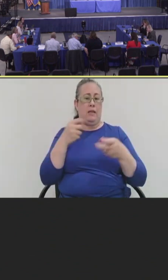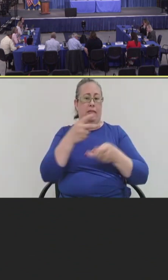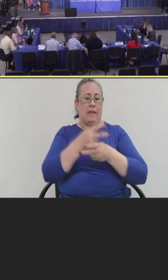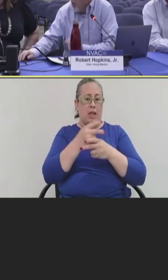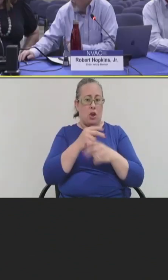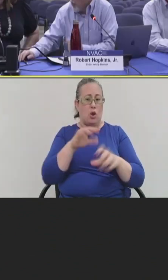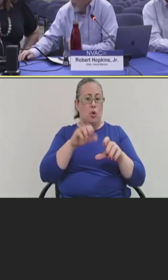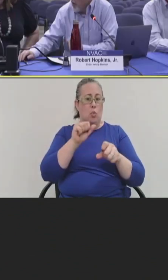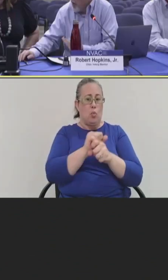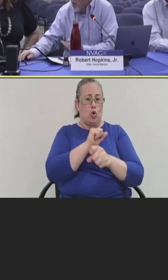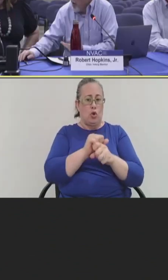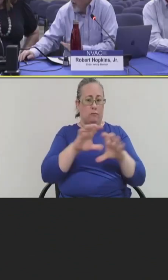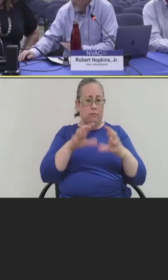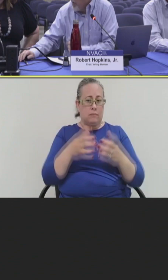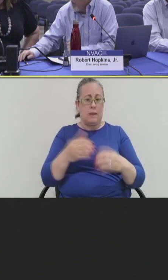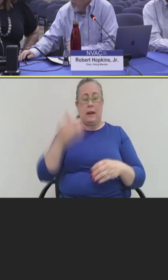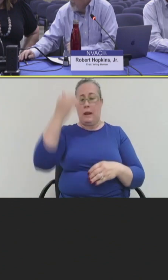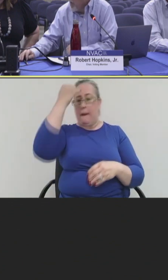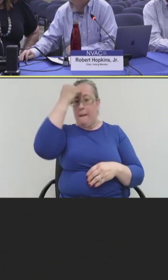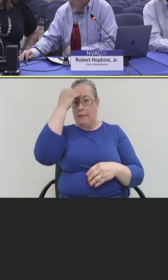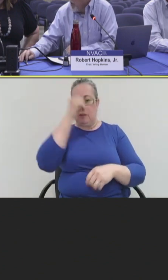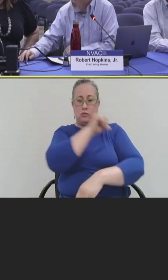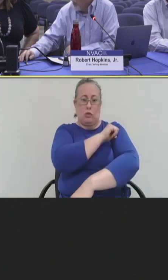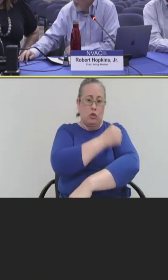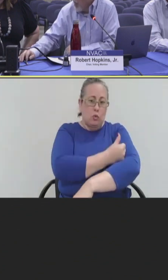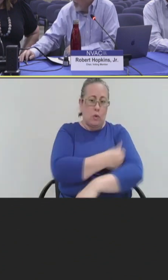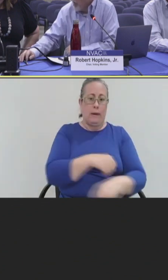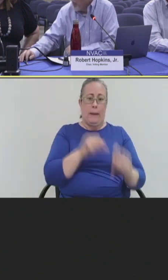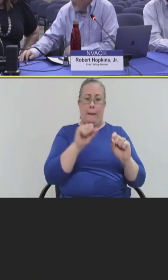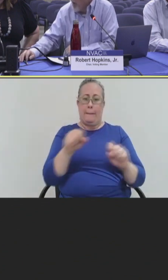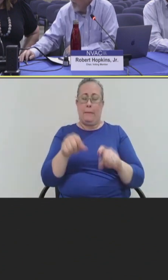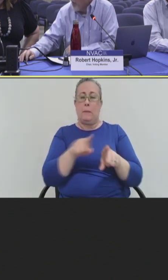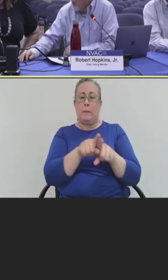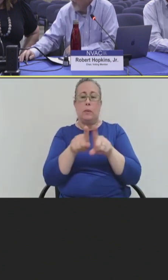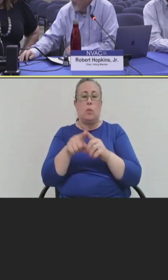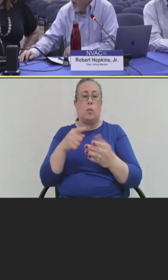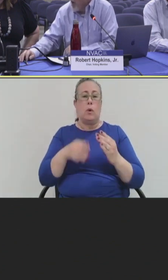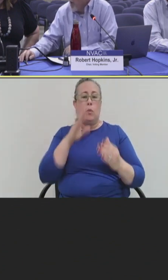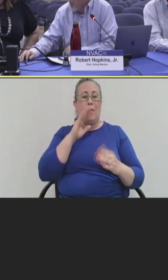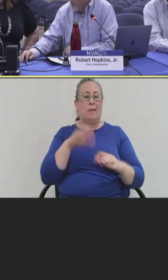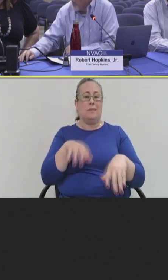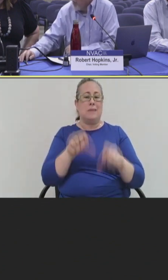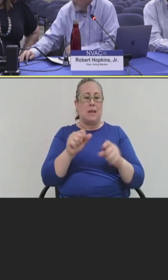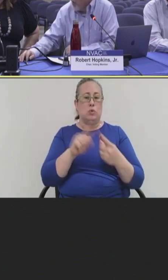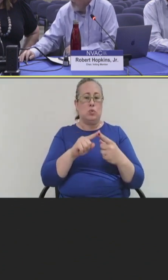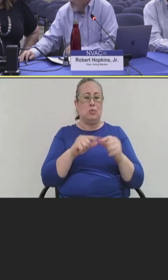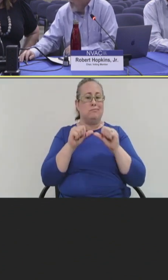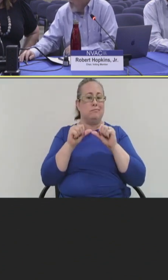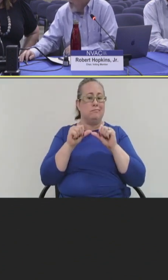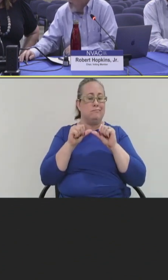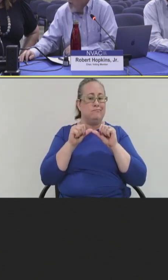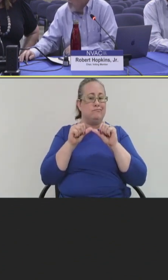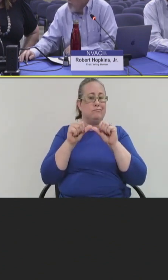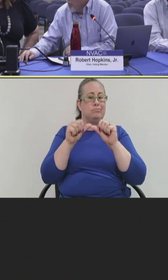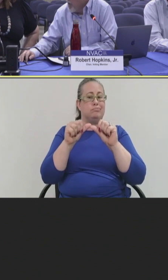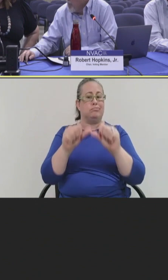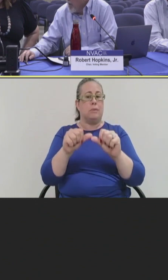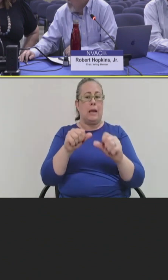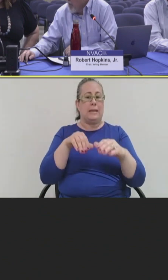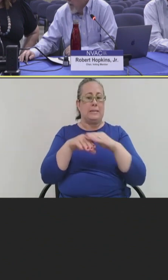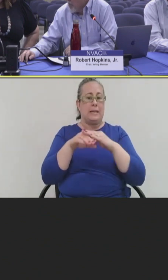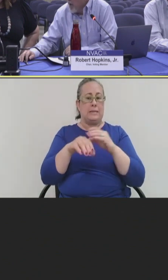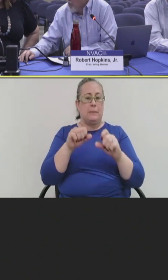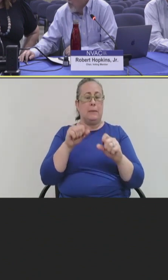knowledge, authority, abilities, and also what it will take to sustain accessibility of